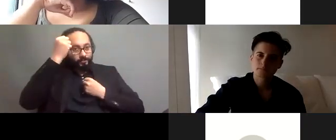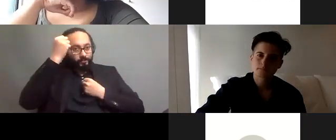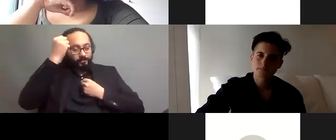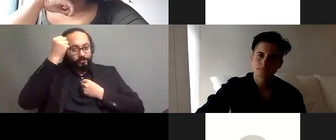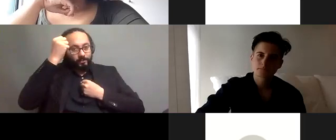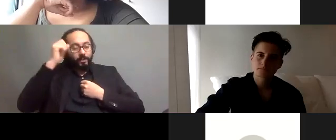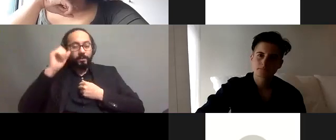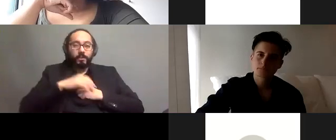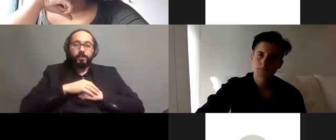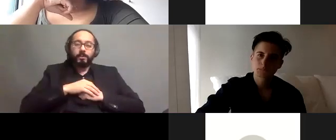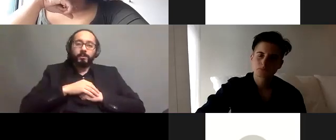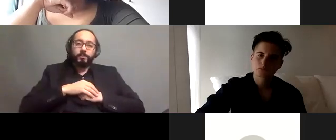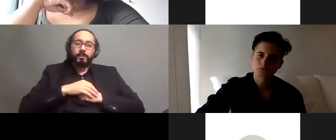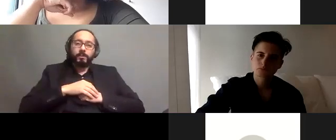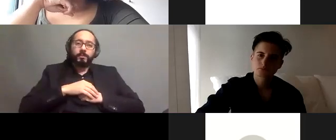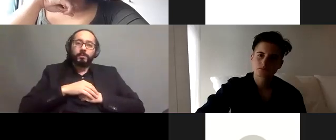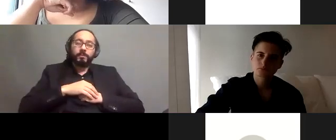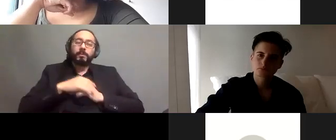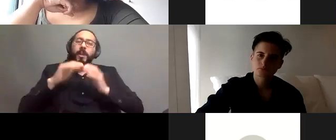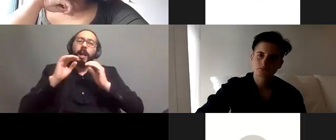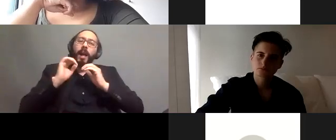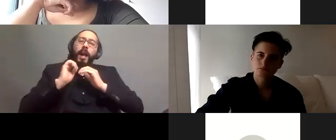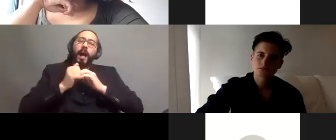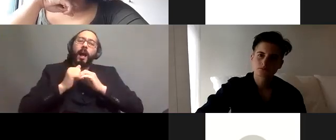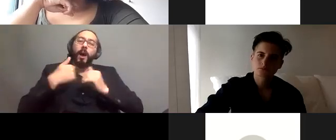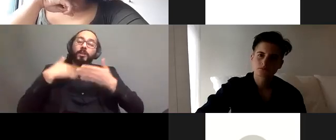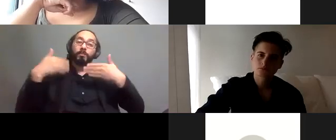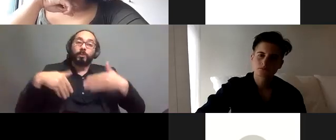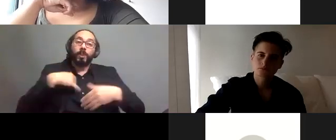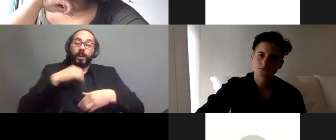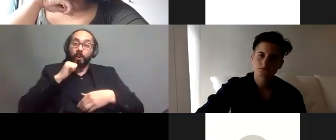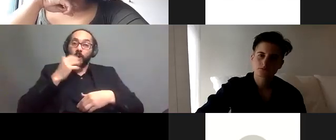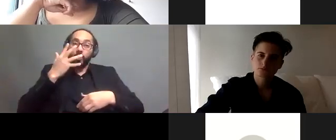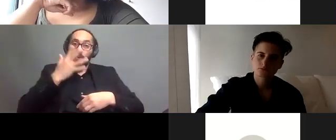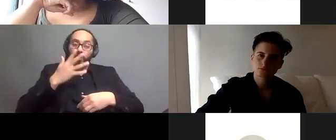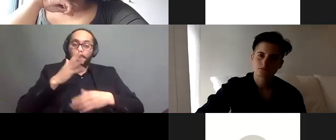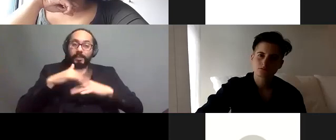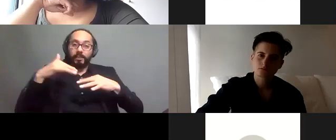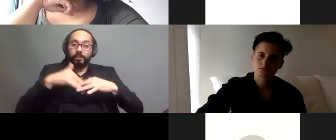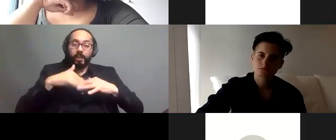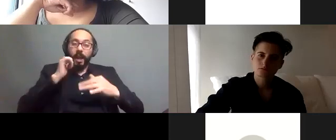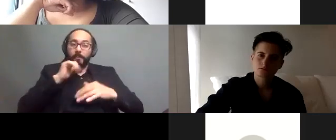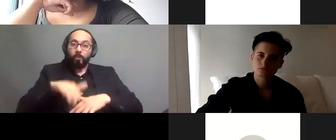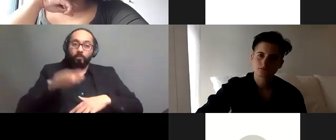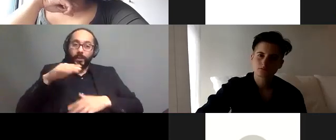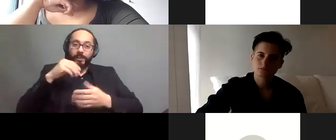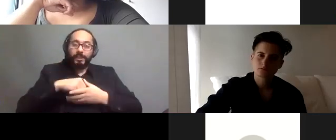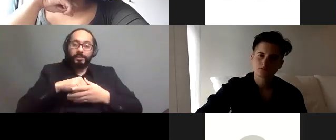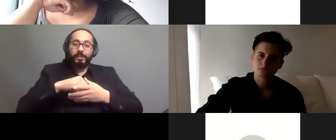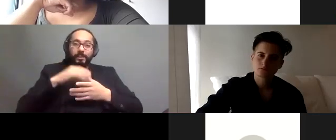And how, as a person who doesn't look super Indigenous and who wasn't raised in the traditions, but is now completely immersed